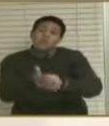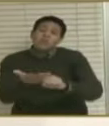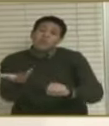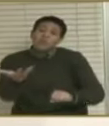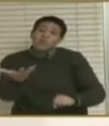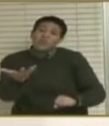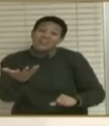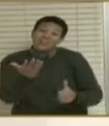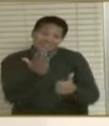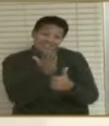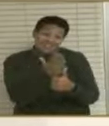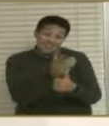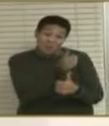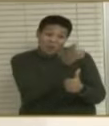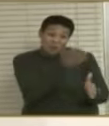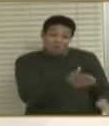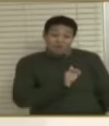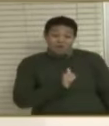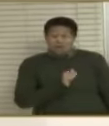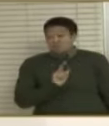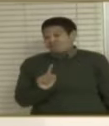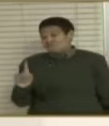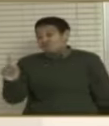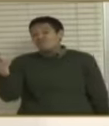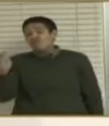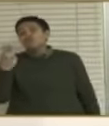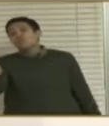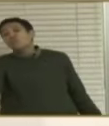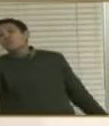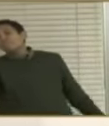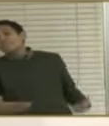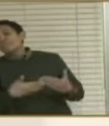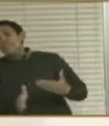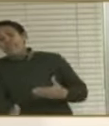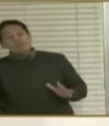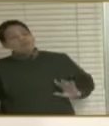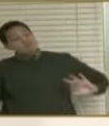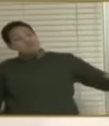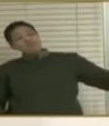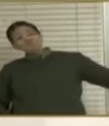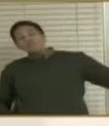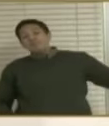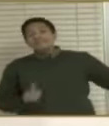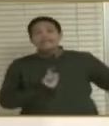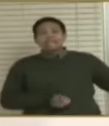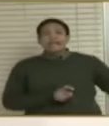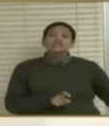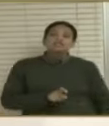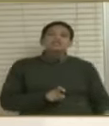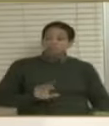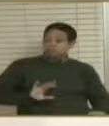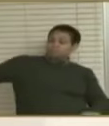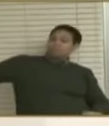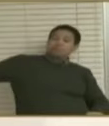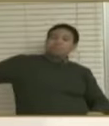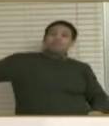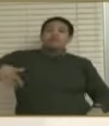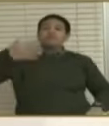by one of those individuals to their friends, neighbors, the taxi driver,